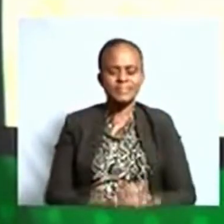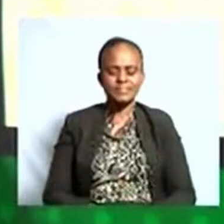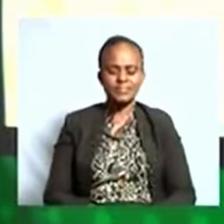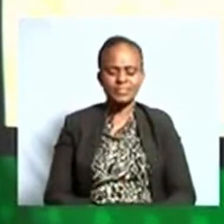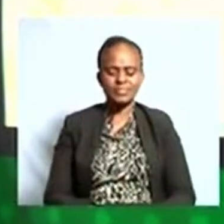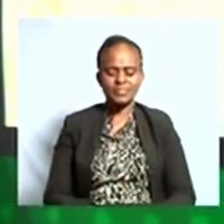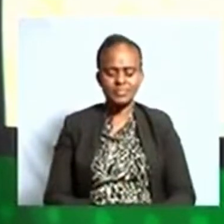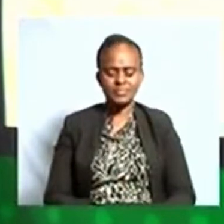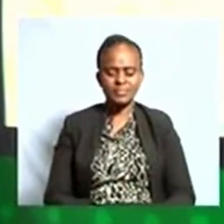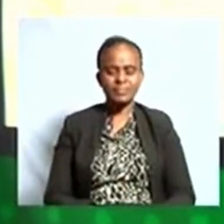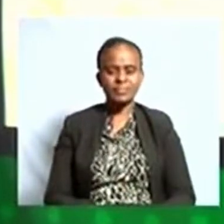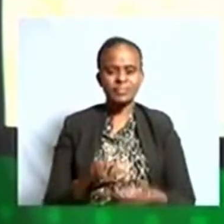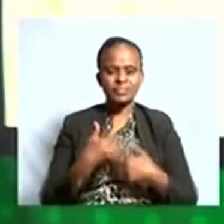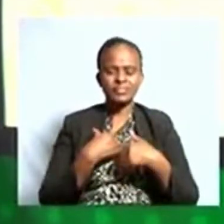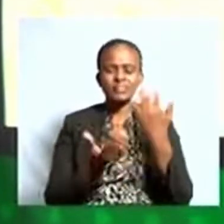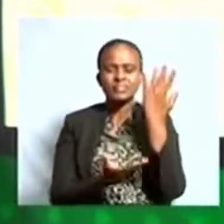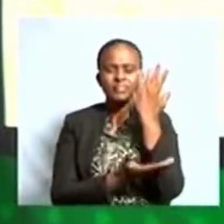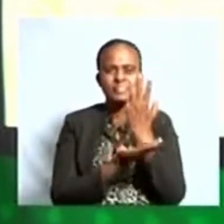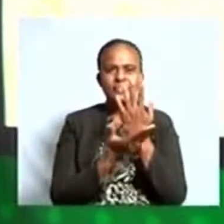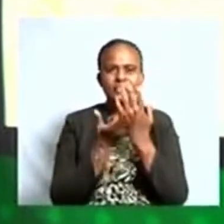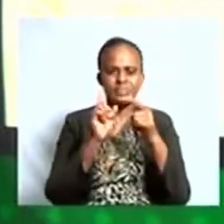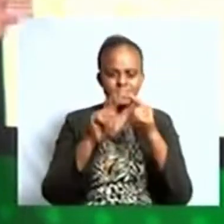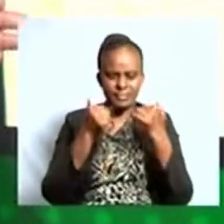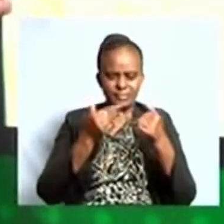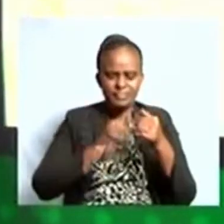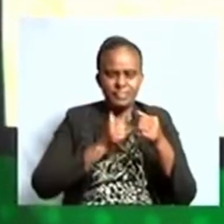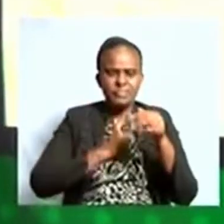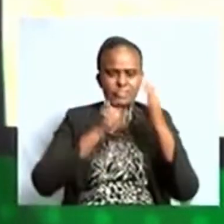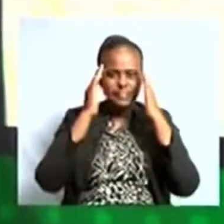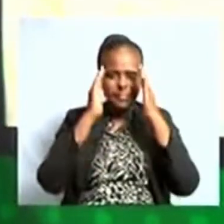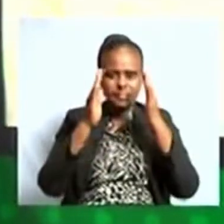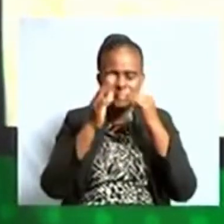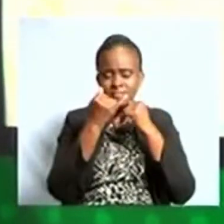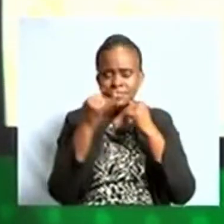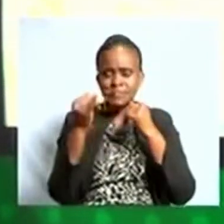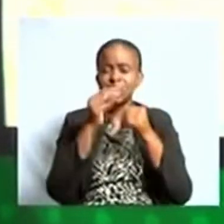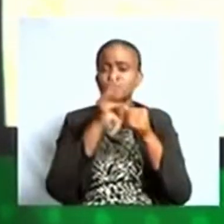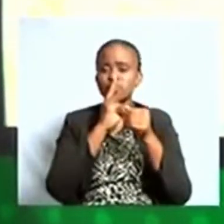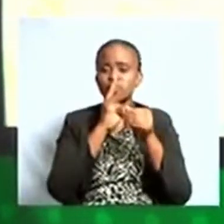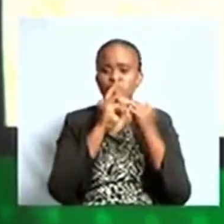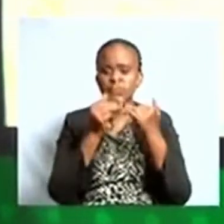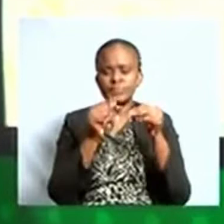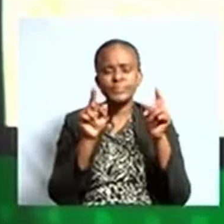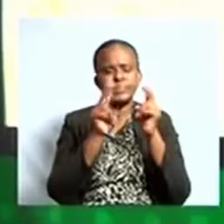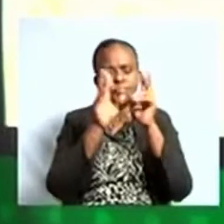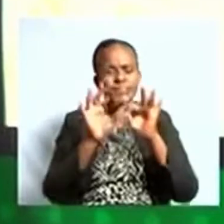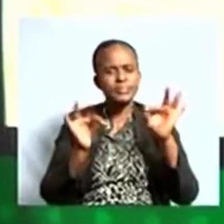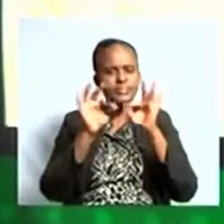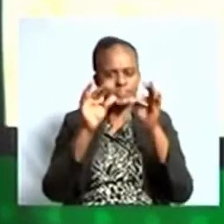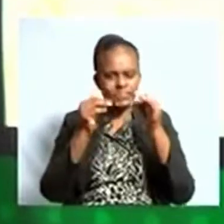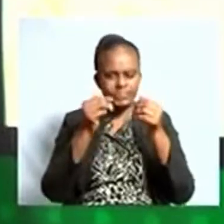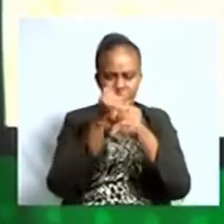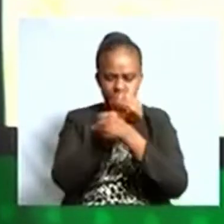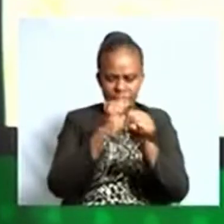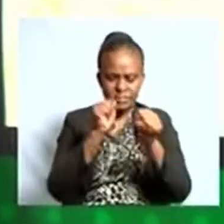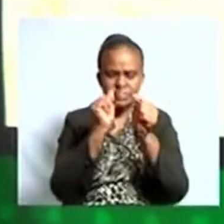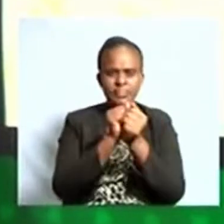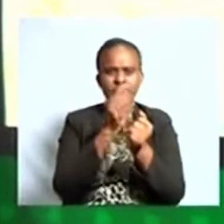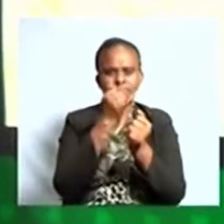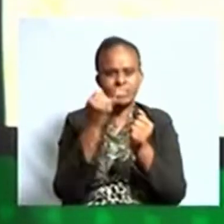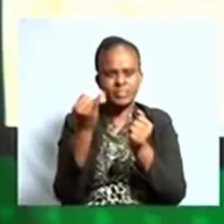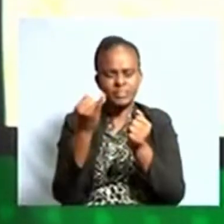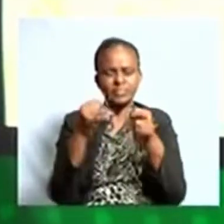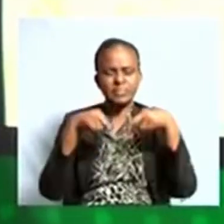has been some improvement, but as much as I'm attending to the issues of water, it's also important to deal with the issue of road